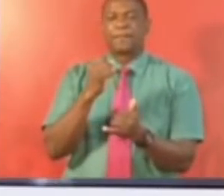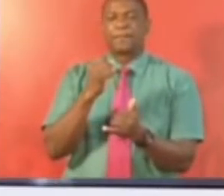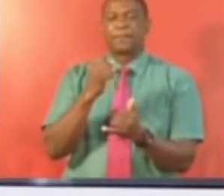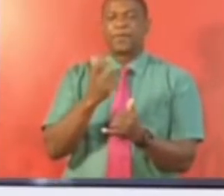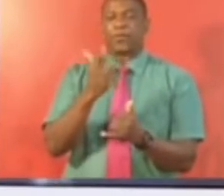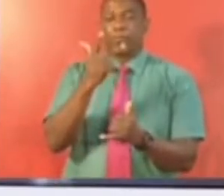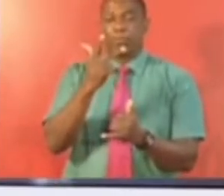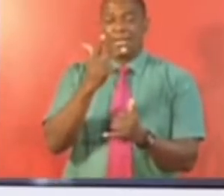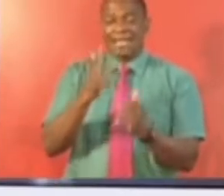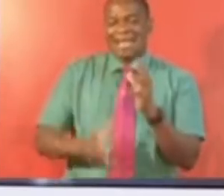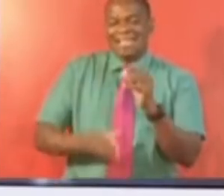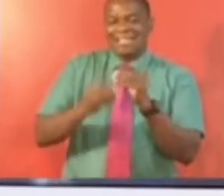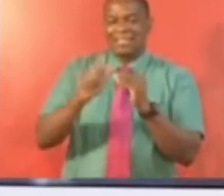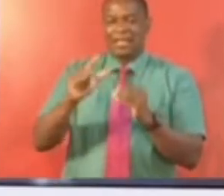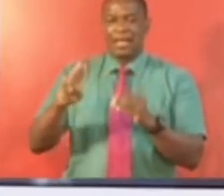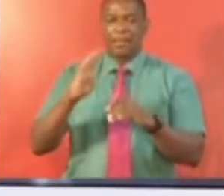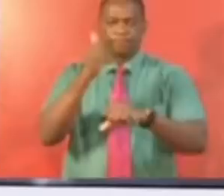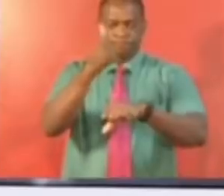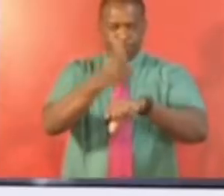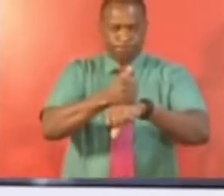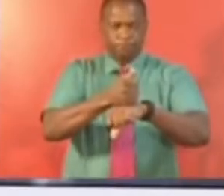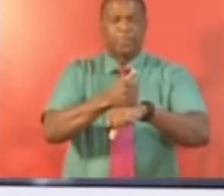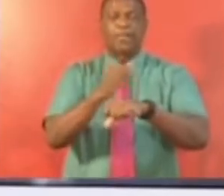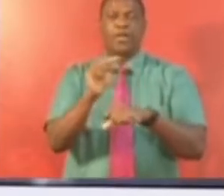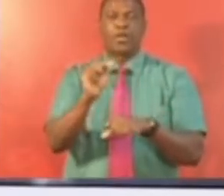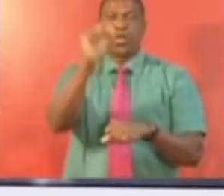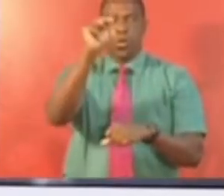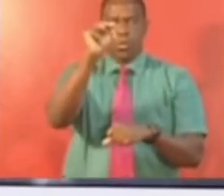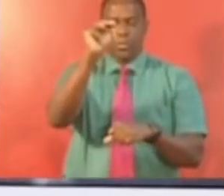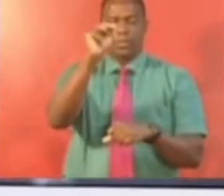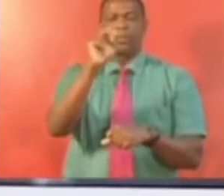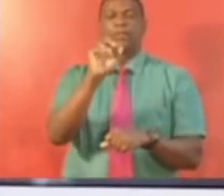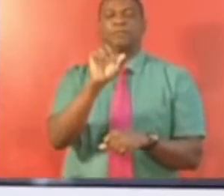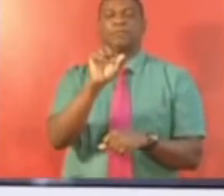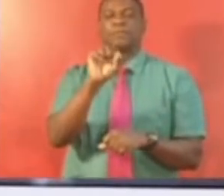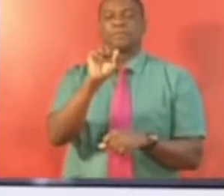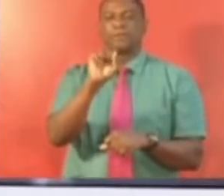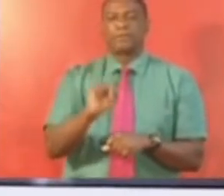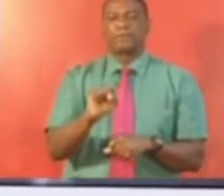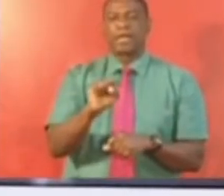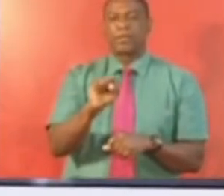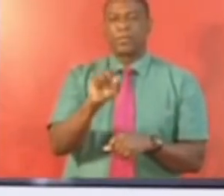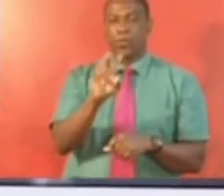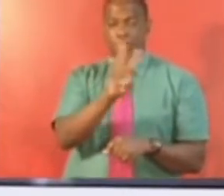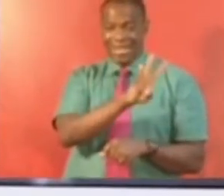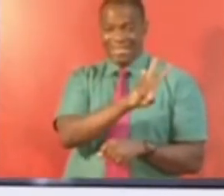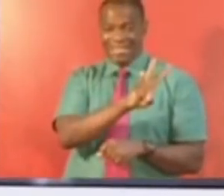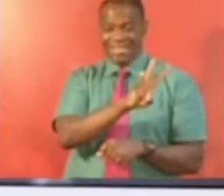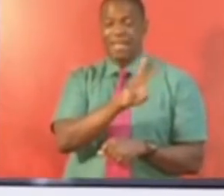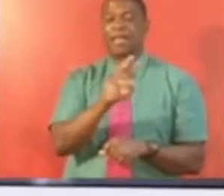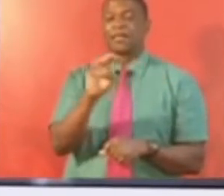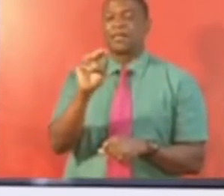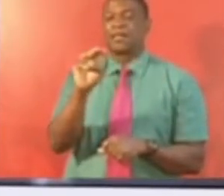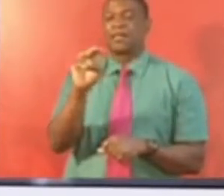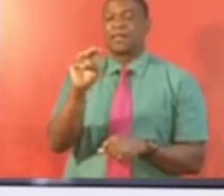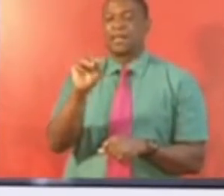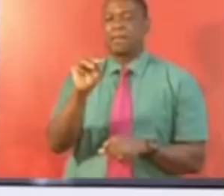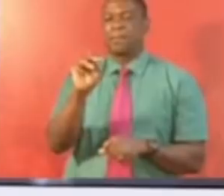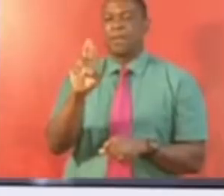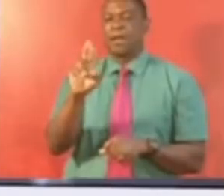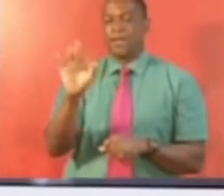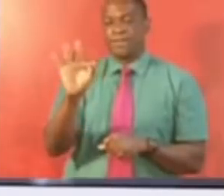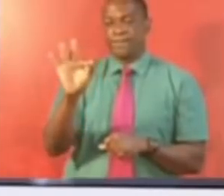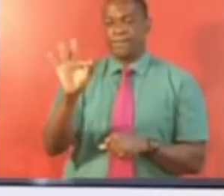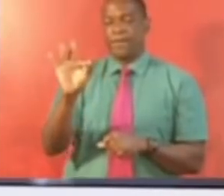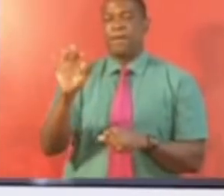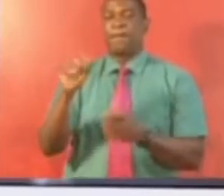which is the lab at the North Central Regional Health Authority Southwest, as well as the MRF, Medical Research Foundation, which has